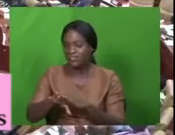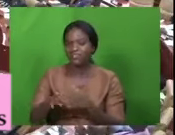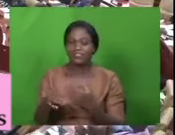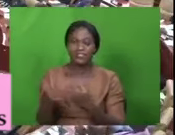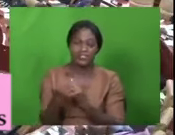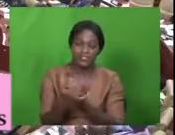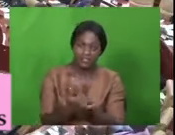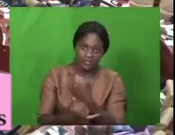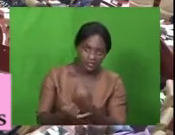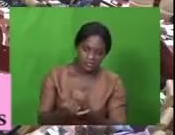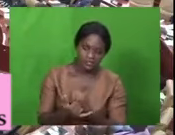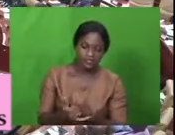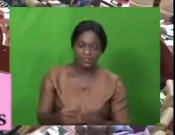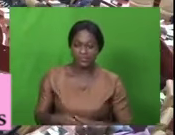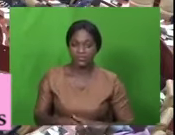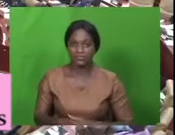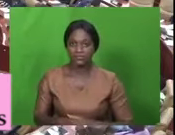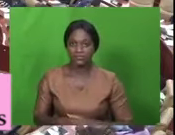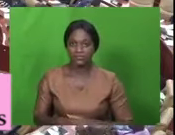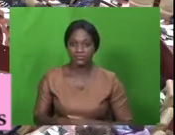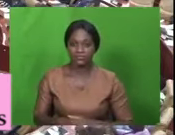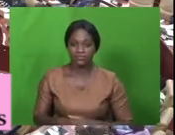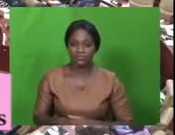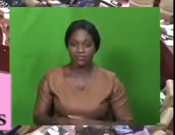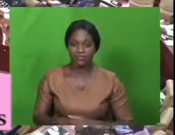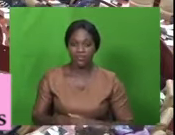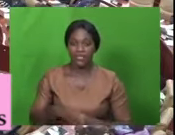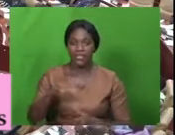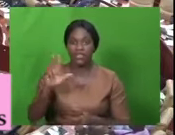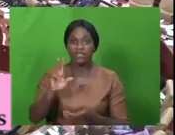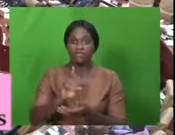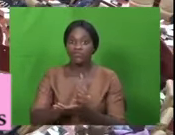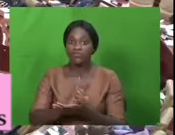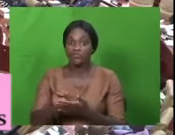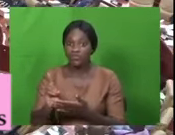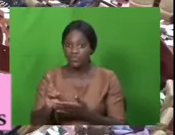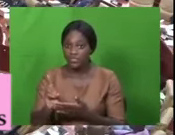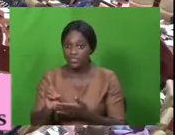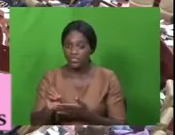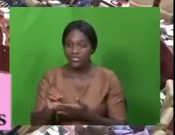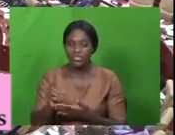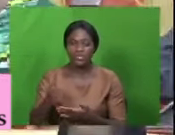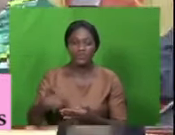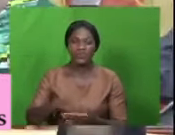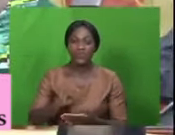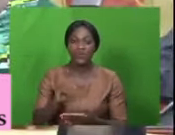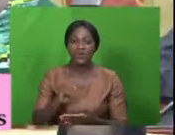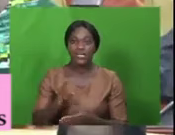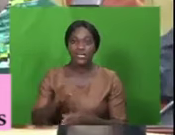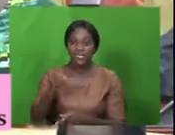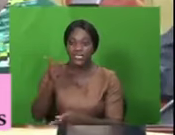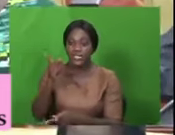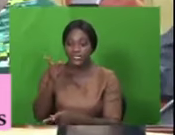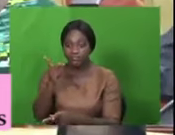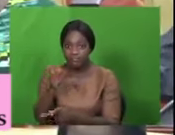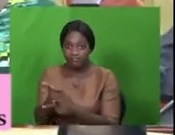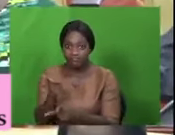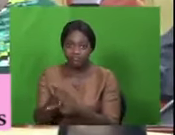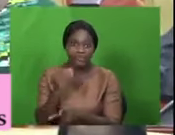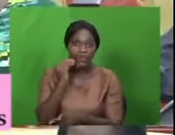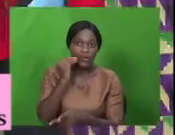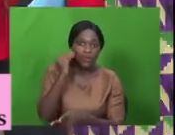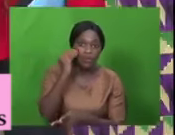vengeance. Within weeks, we were in the middle of a lockdown, Our airports and land borders